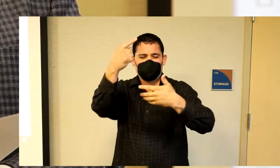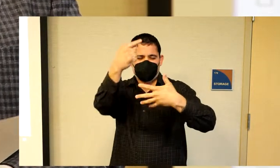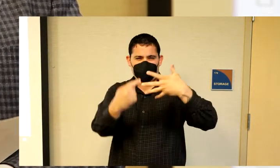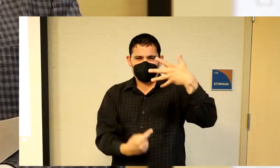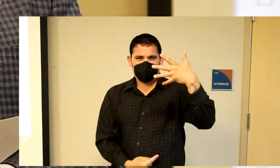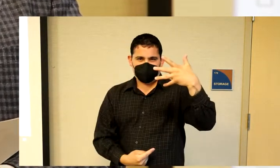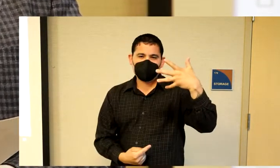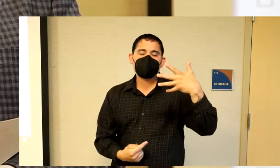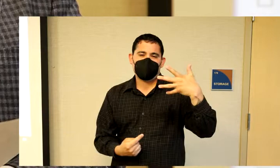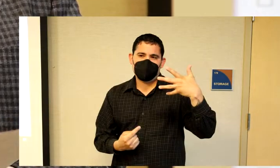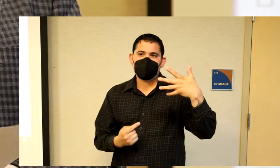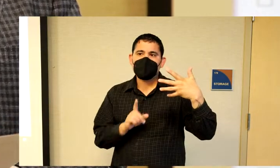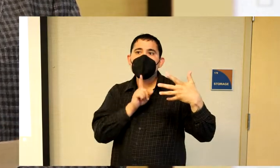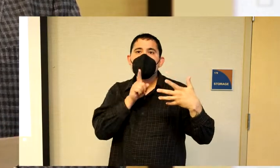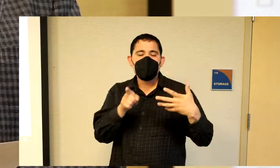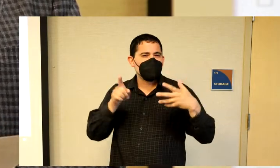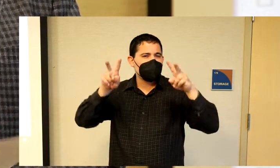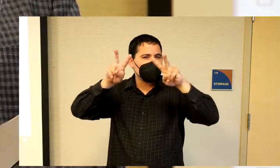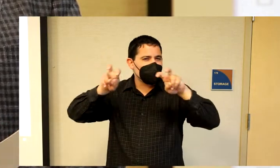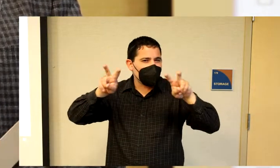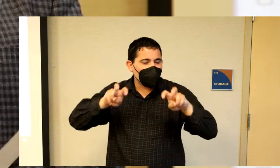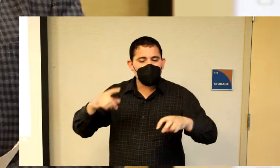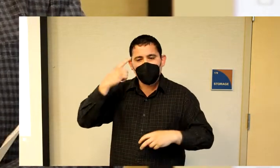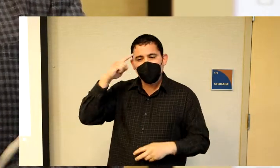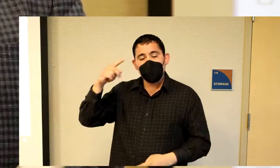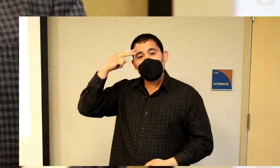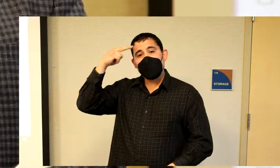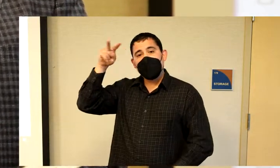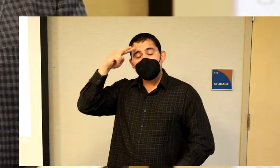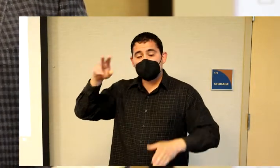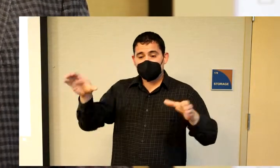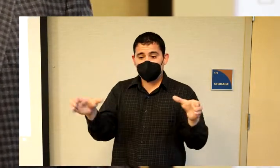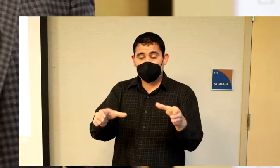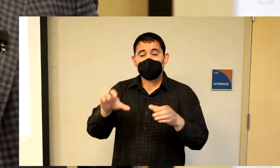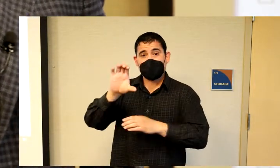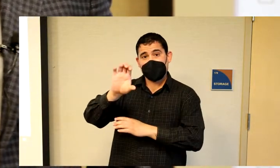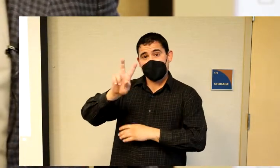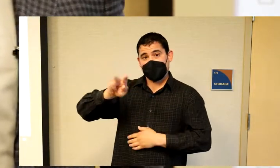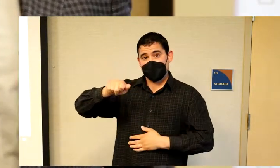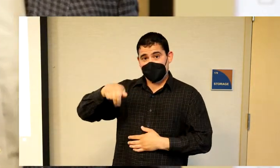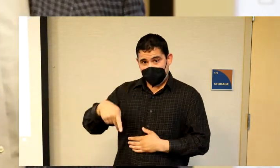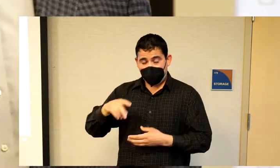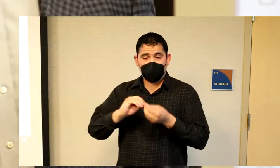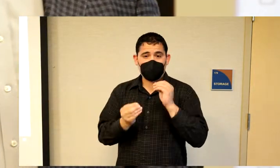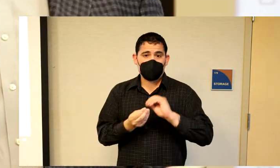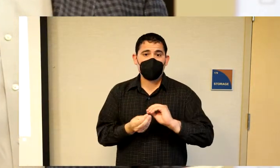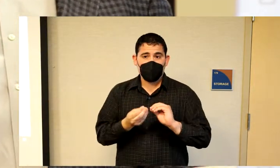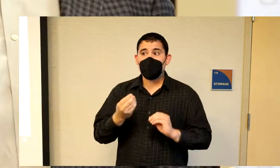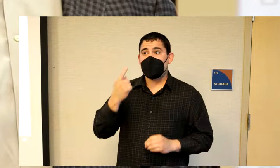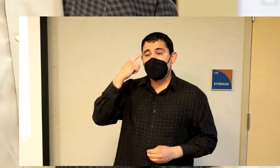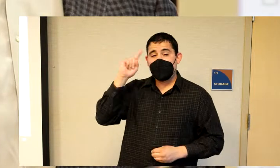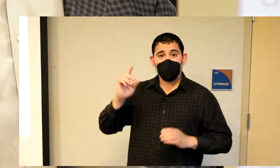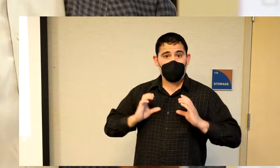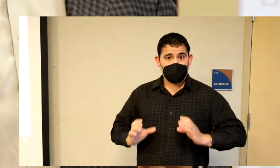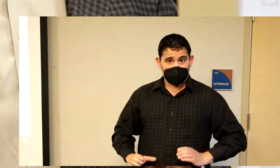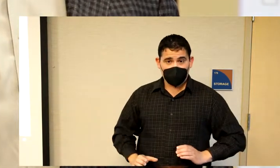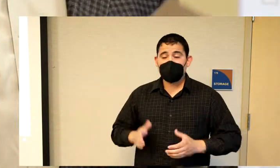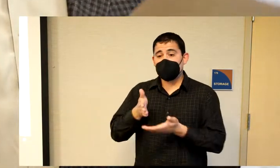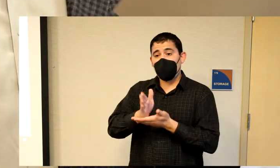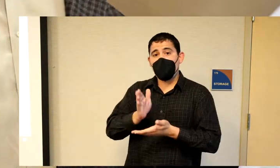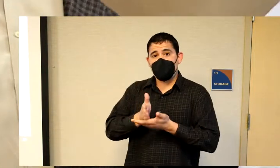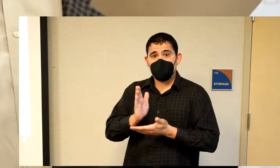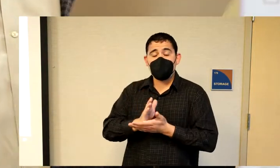we really looked at the Hispanic CVAT number, which is critical for analysis under Section 2 of the Voting Rights Act, and that's why we highlighted. It's not